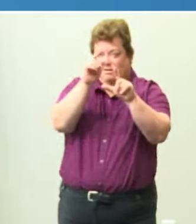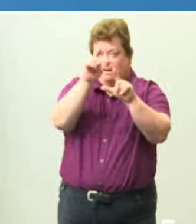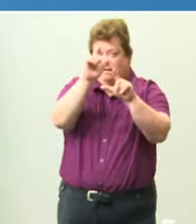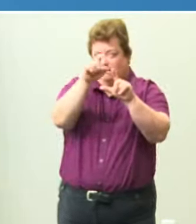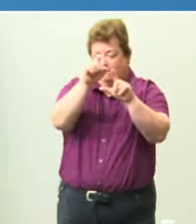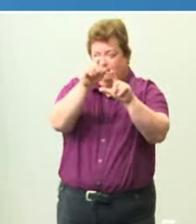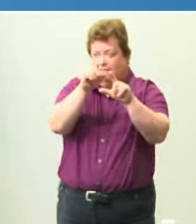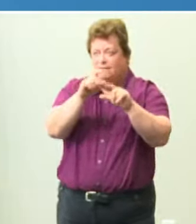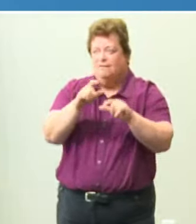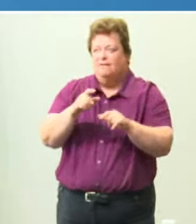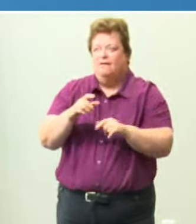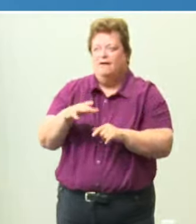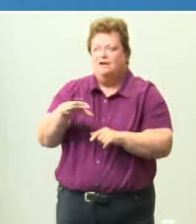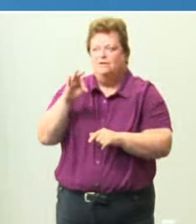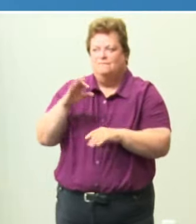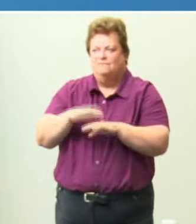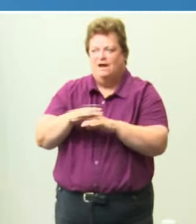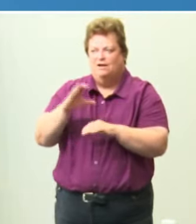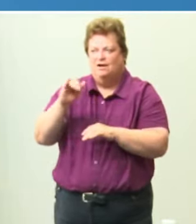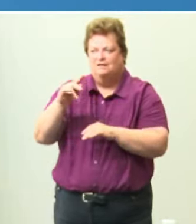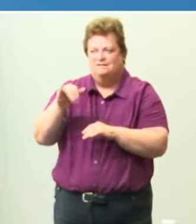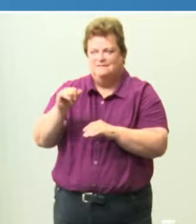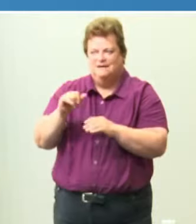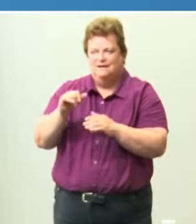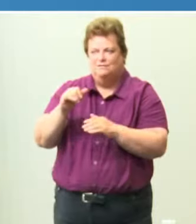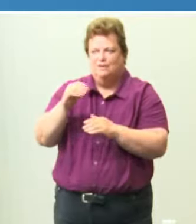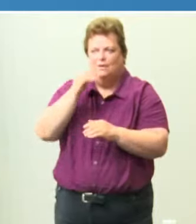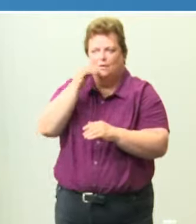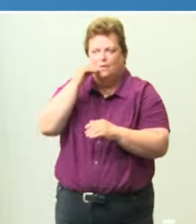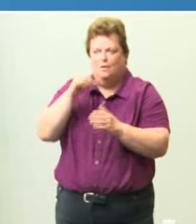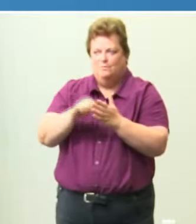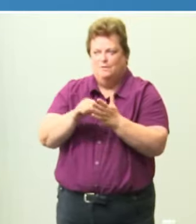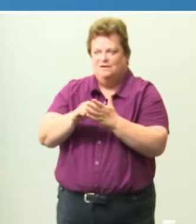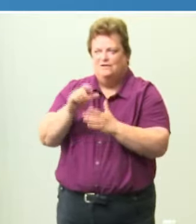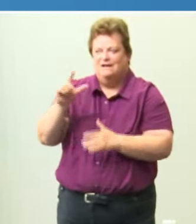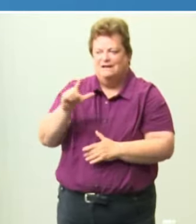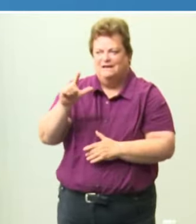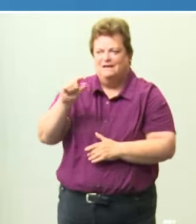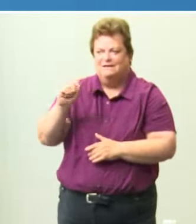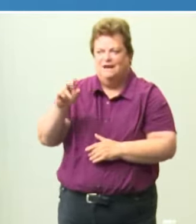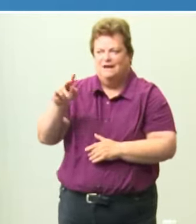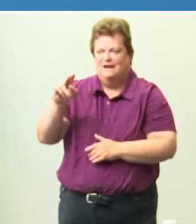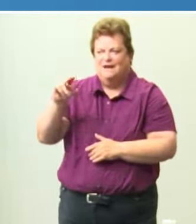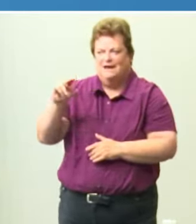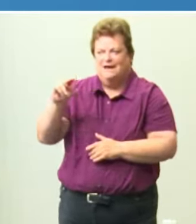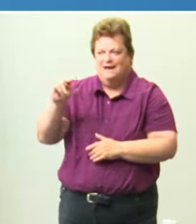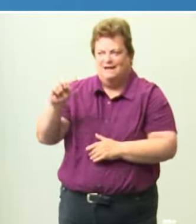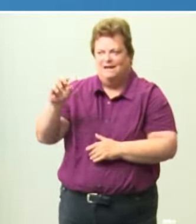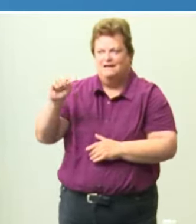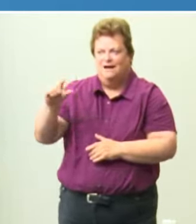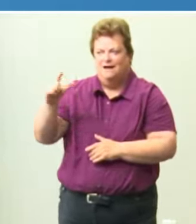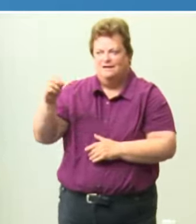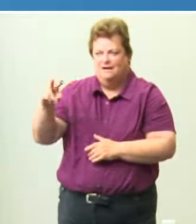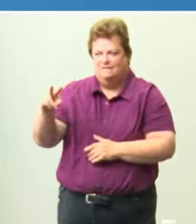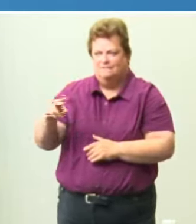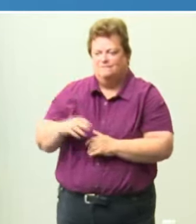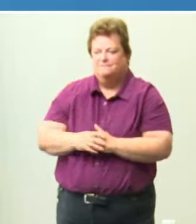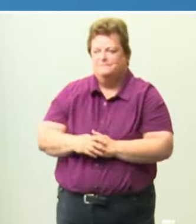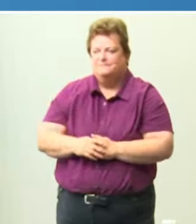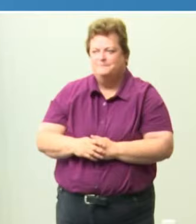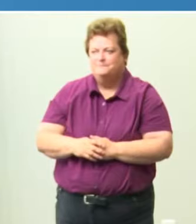find the updates on the city's homepage at lincoln.ne.gov. Just scroll down to the latest news